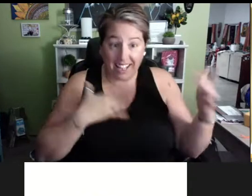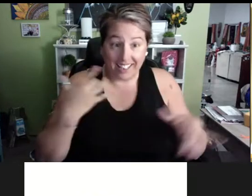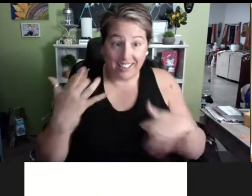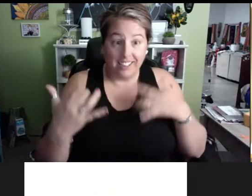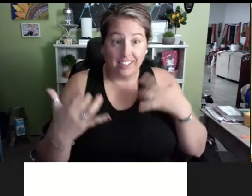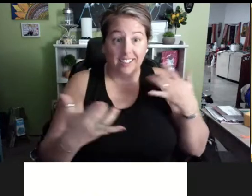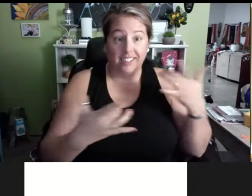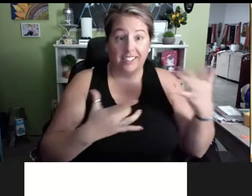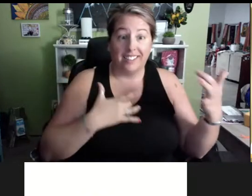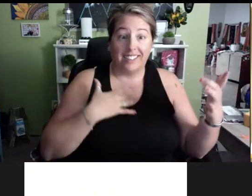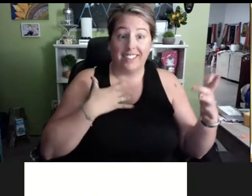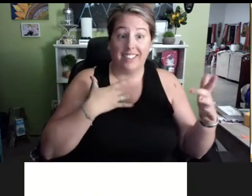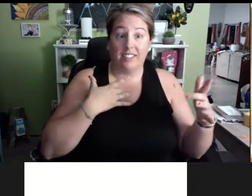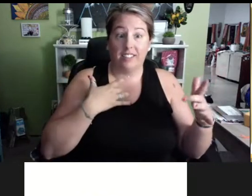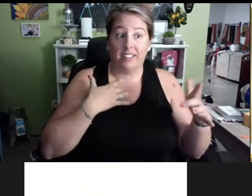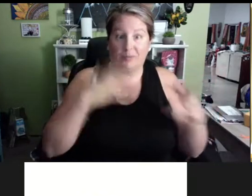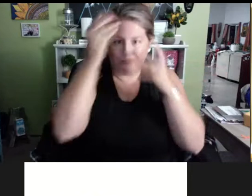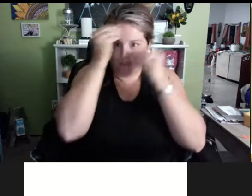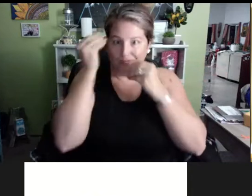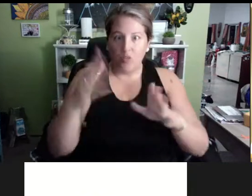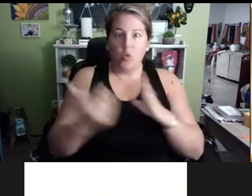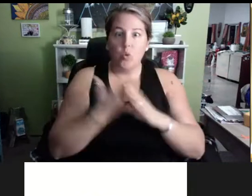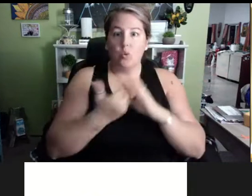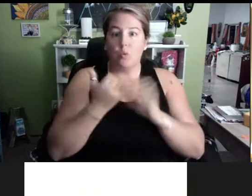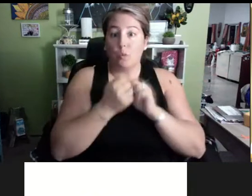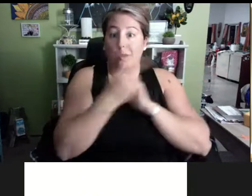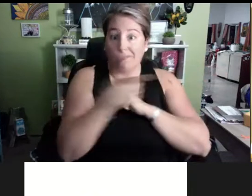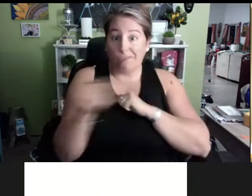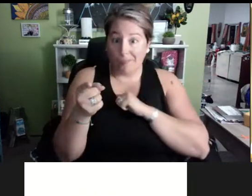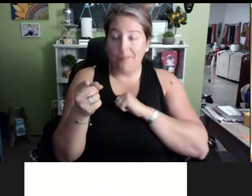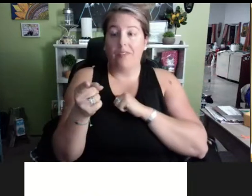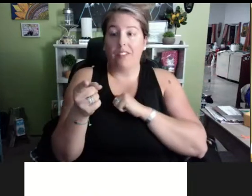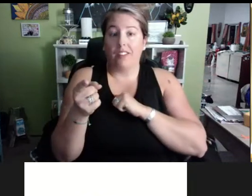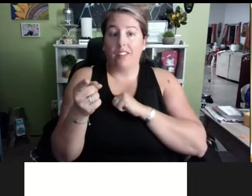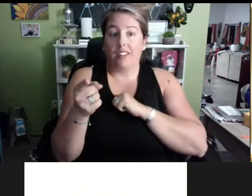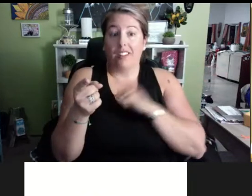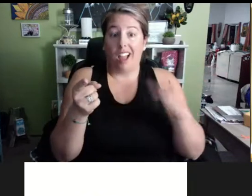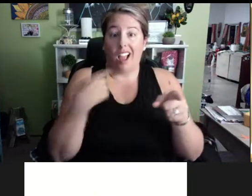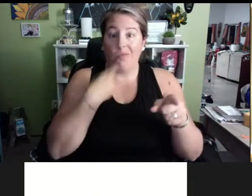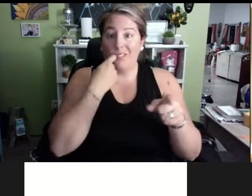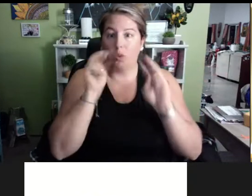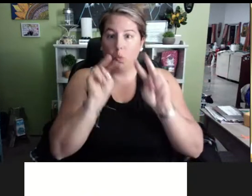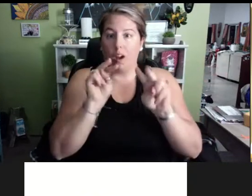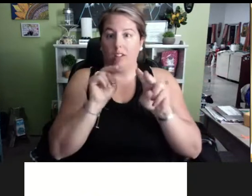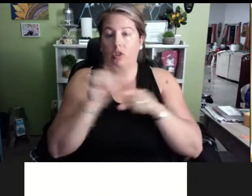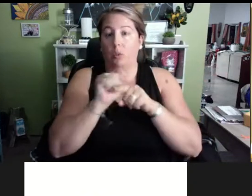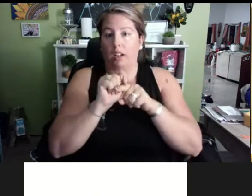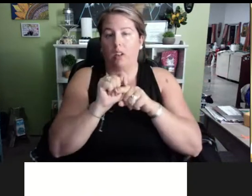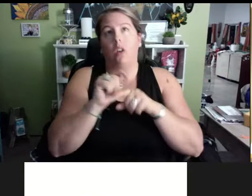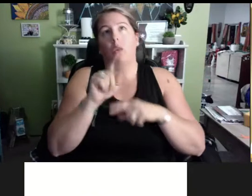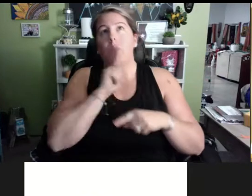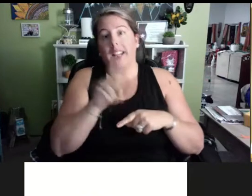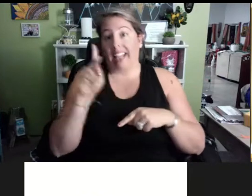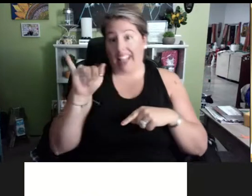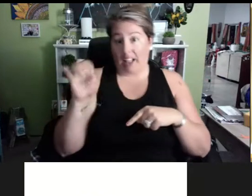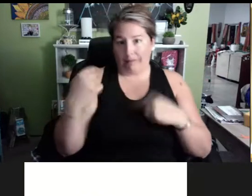of share something new with you that I watched a training video. Actually, Kate sent me a video